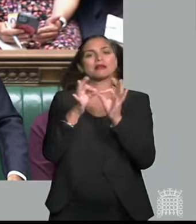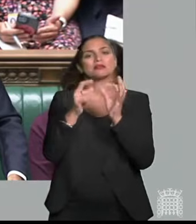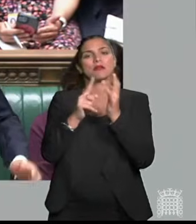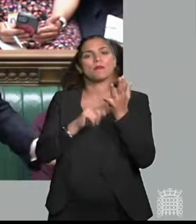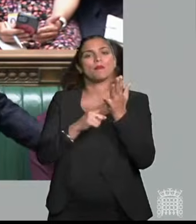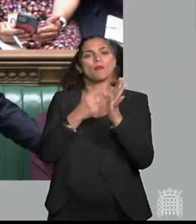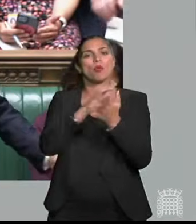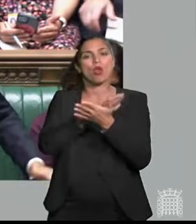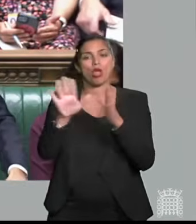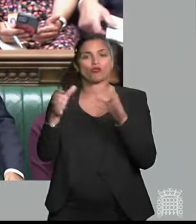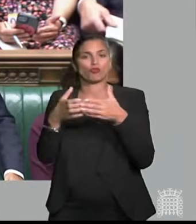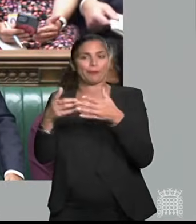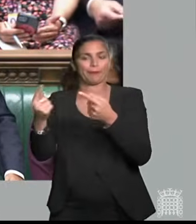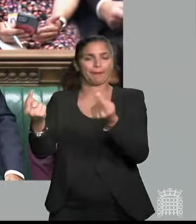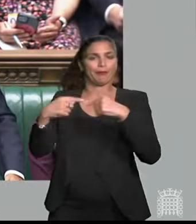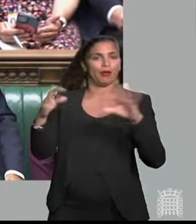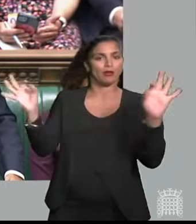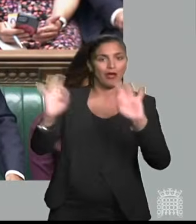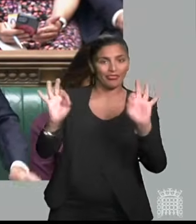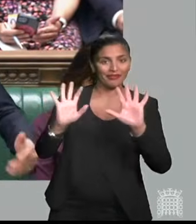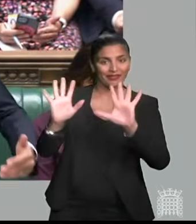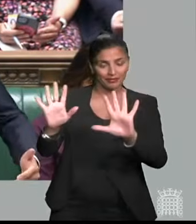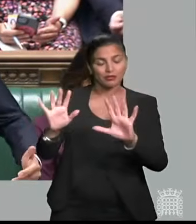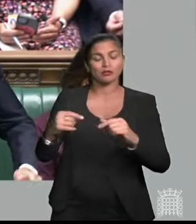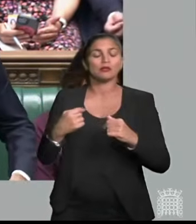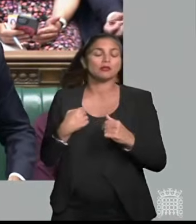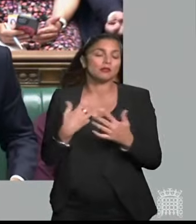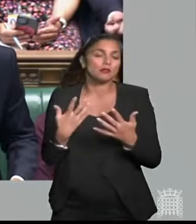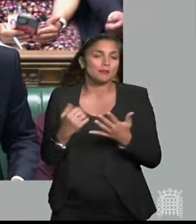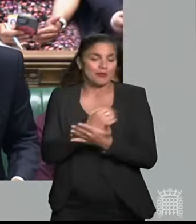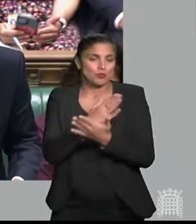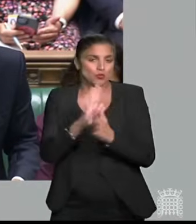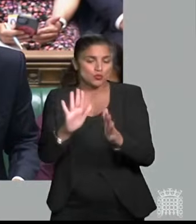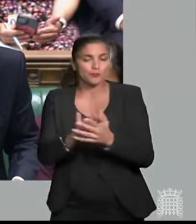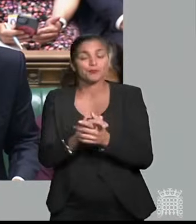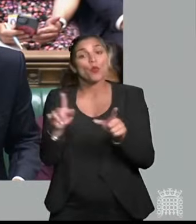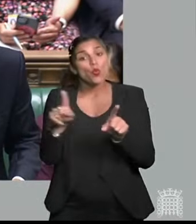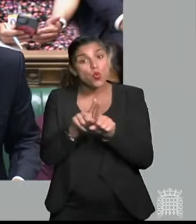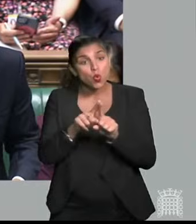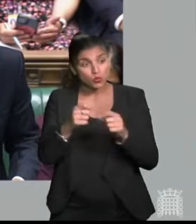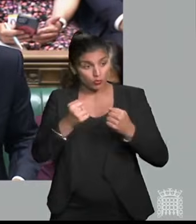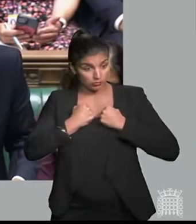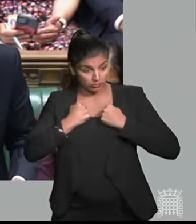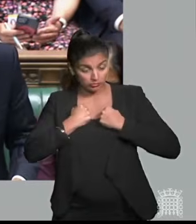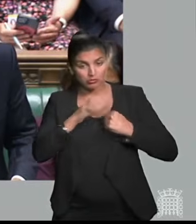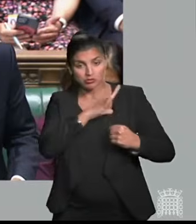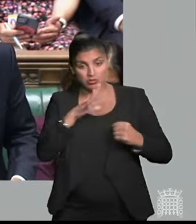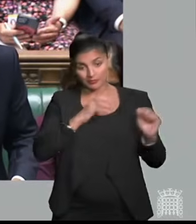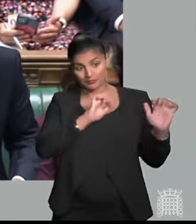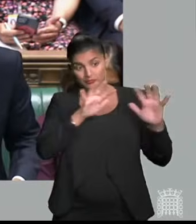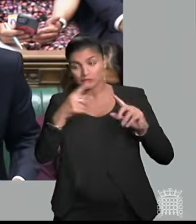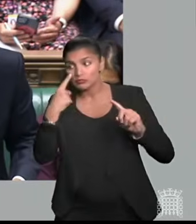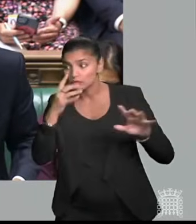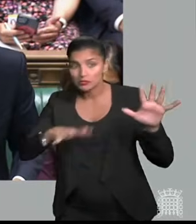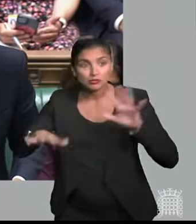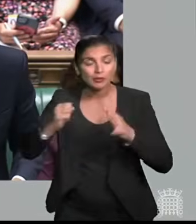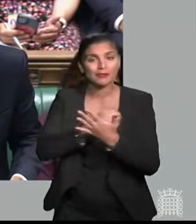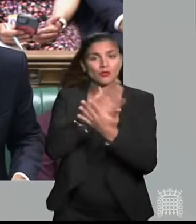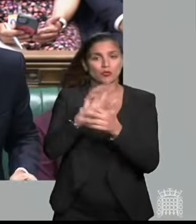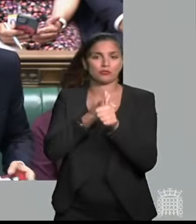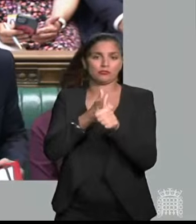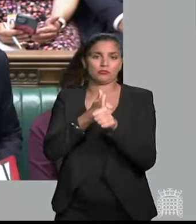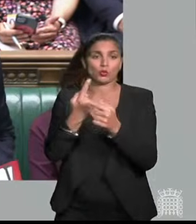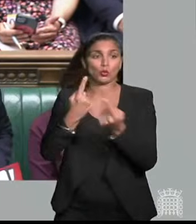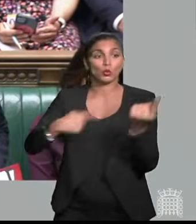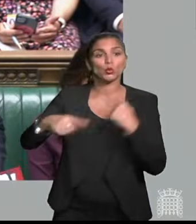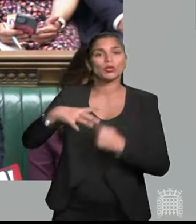the next set of assets arriving this week will also help. But also, they are there to provide contingency support for humanitarian assistance as and